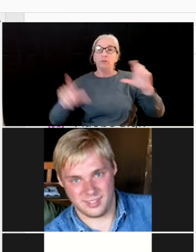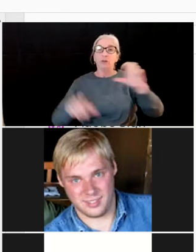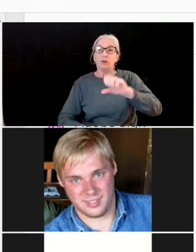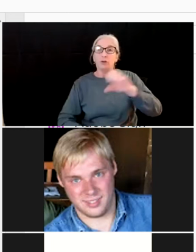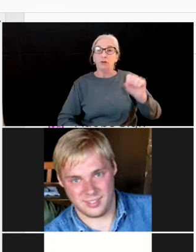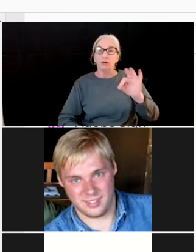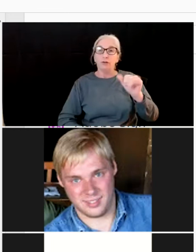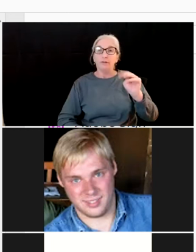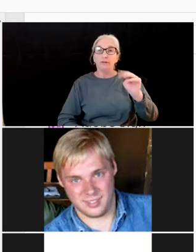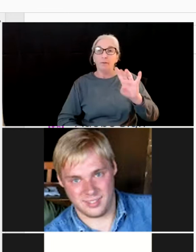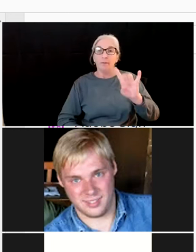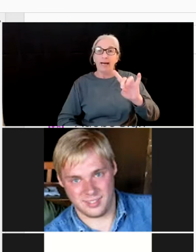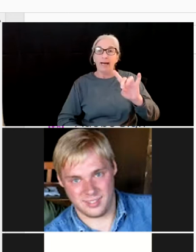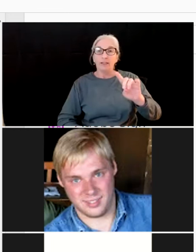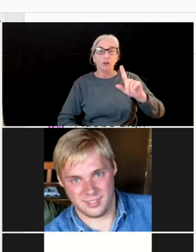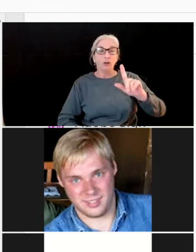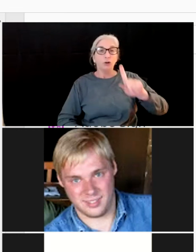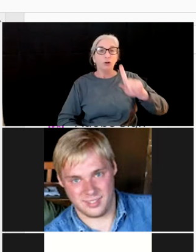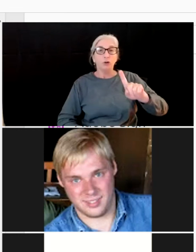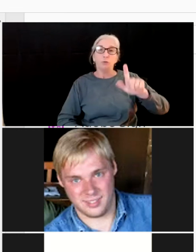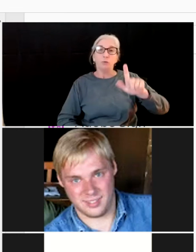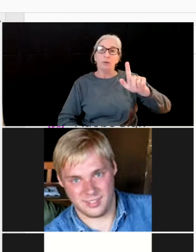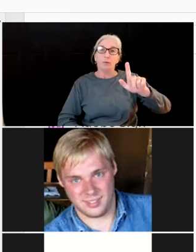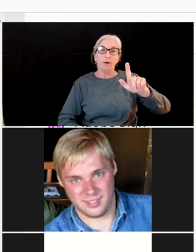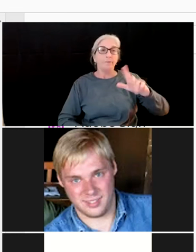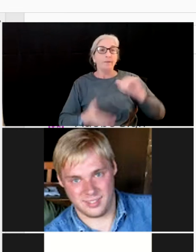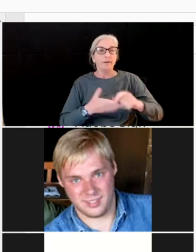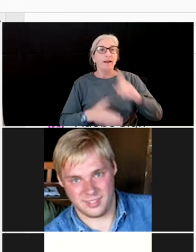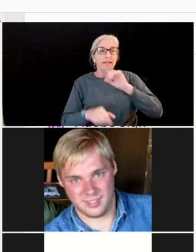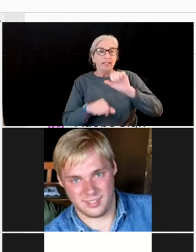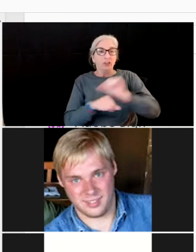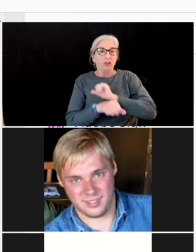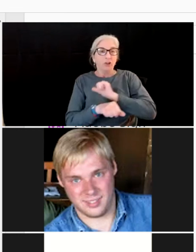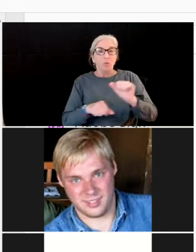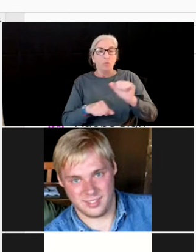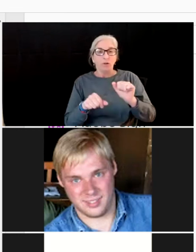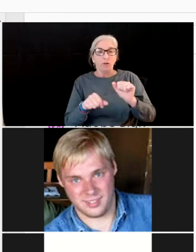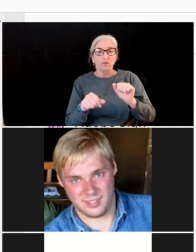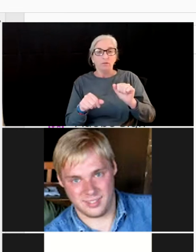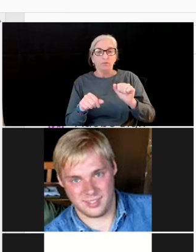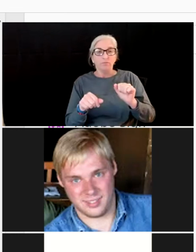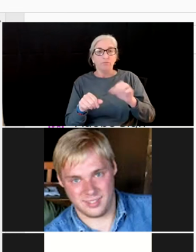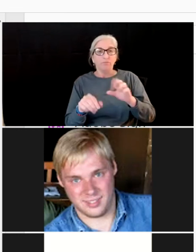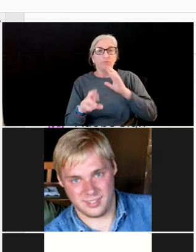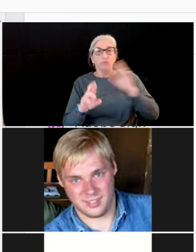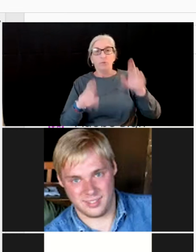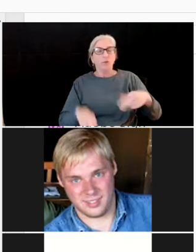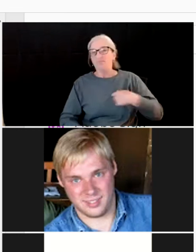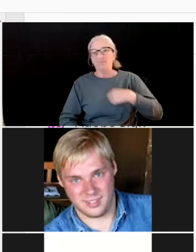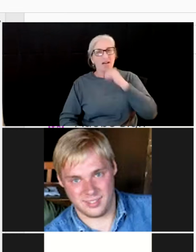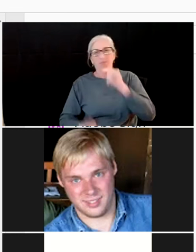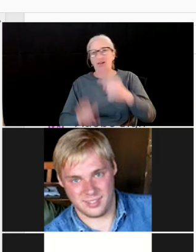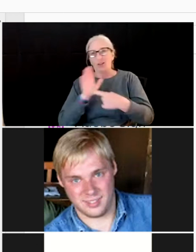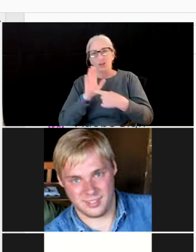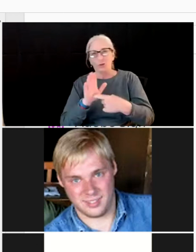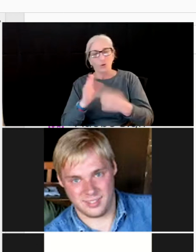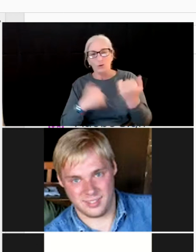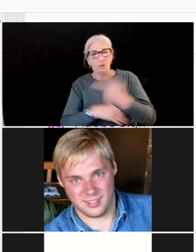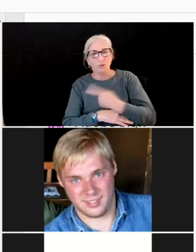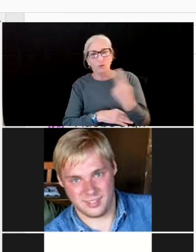the work activity report. And I'm not going to take the time to pull it up and go through it because I want to leave time for questions.